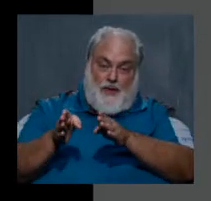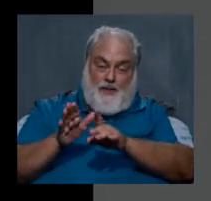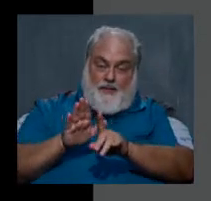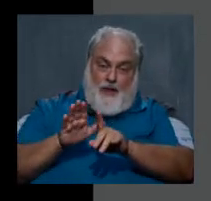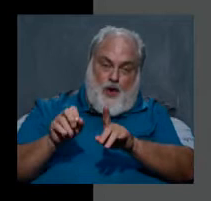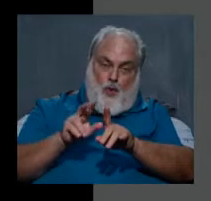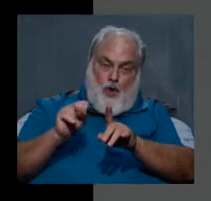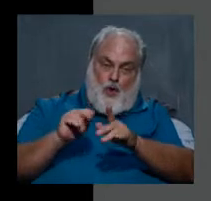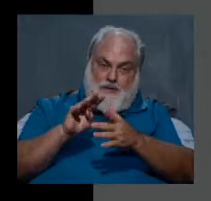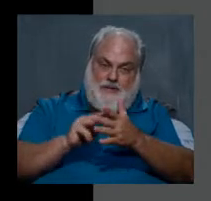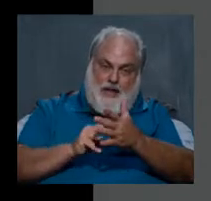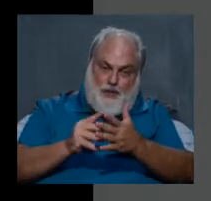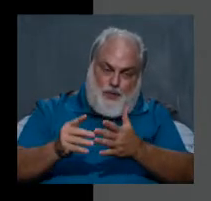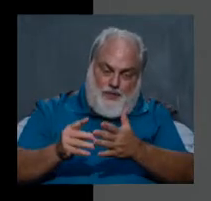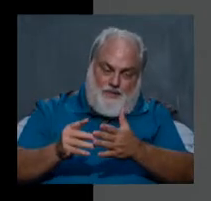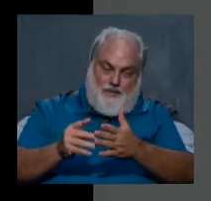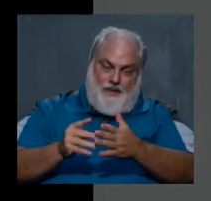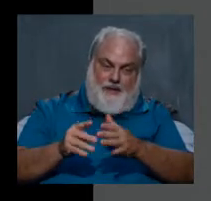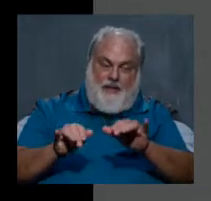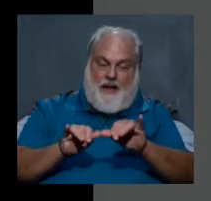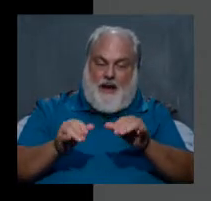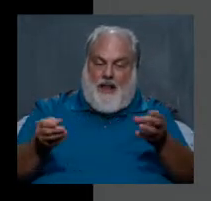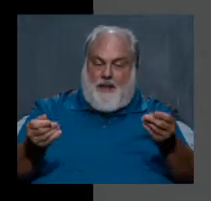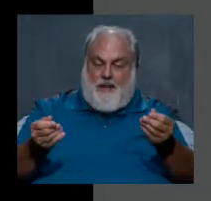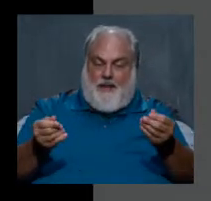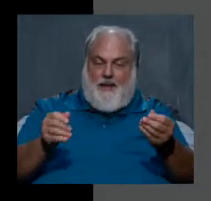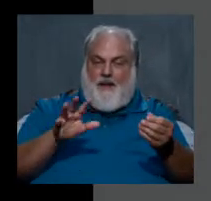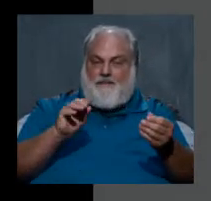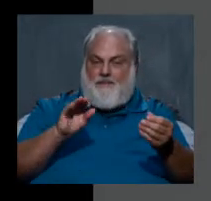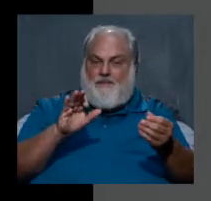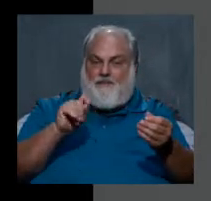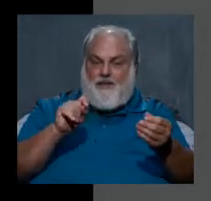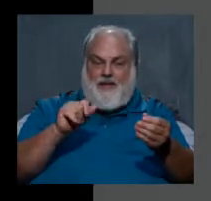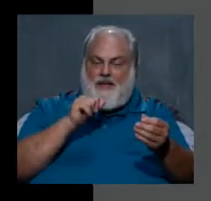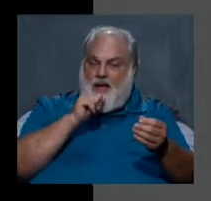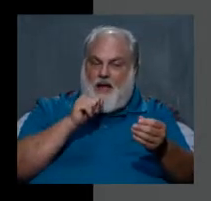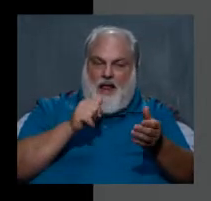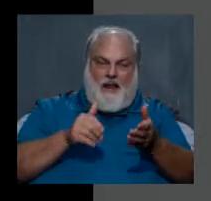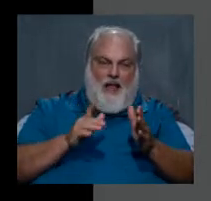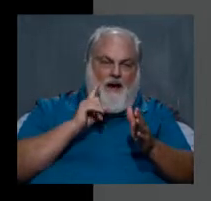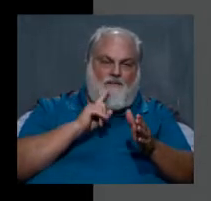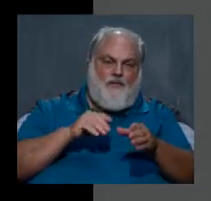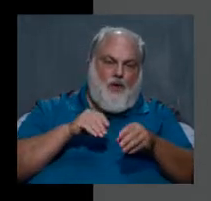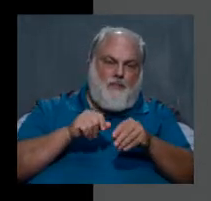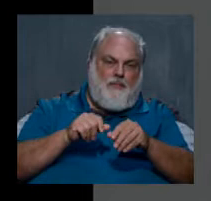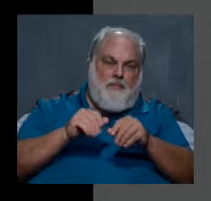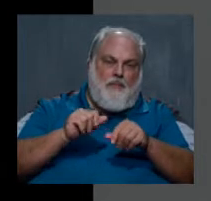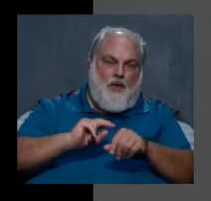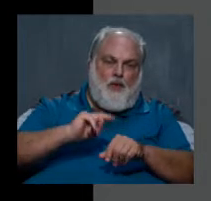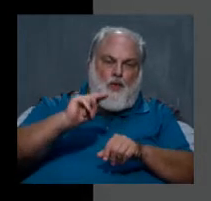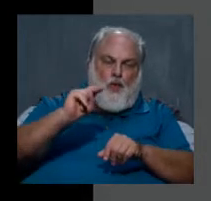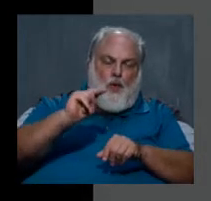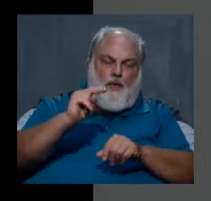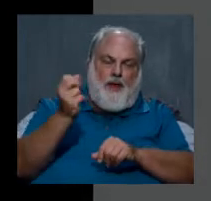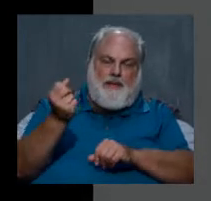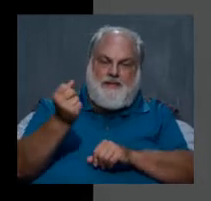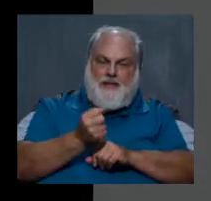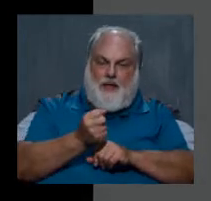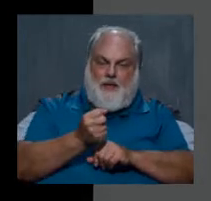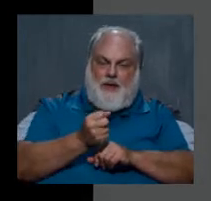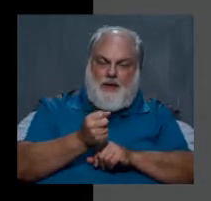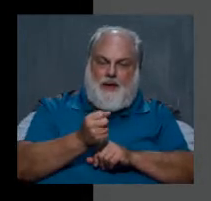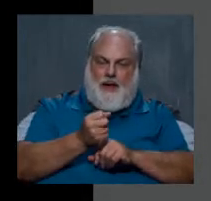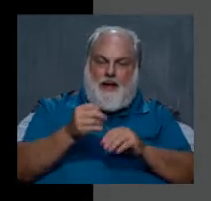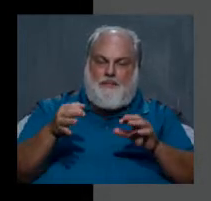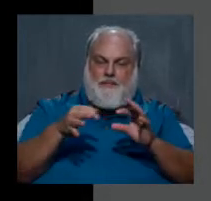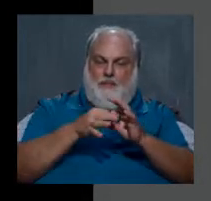own schedules. The lot is 50 foot wide, which does not allow for typical minimum required landscape strip along the northern and southern perimeters adjacent to the proposed